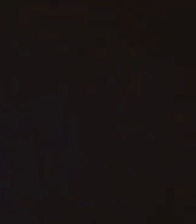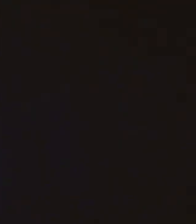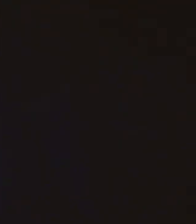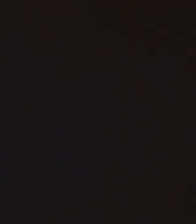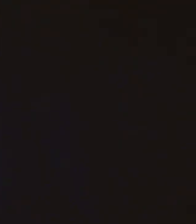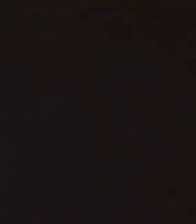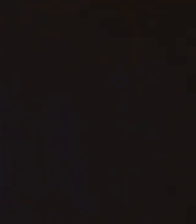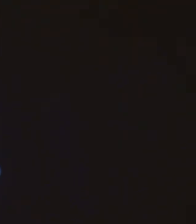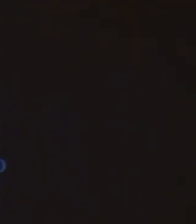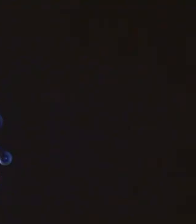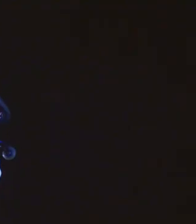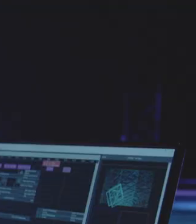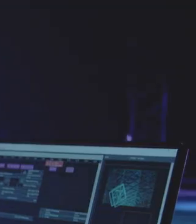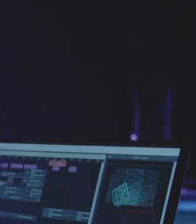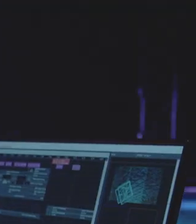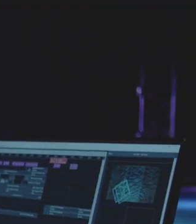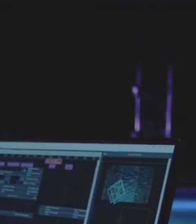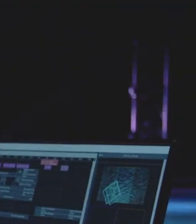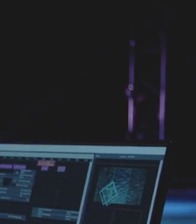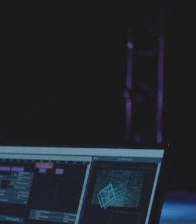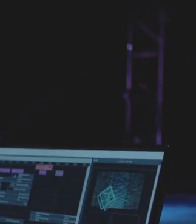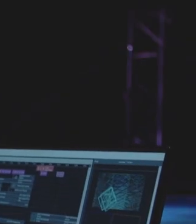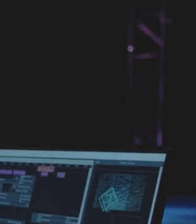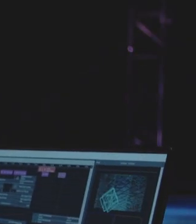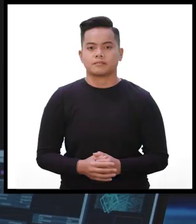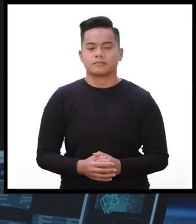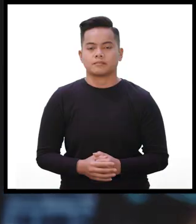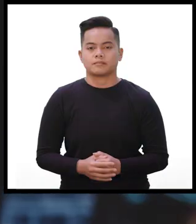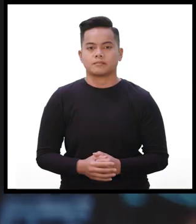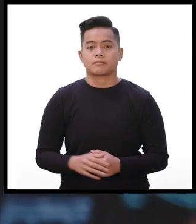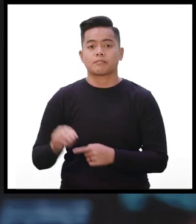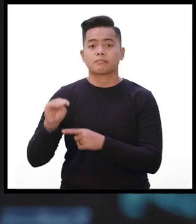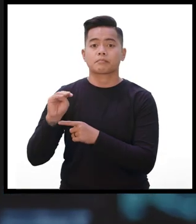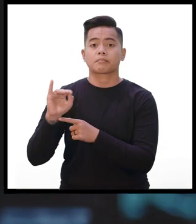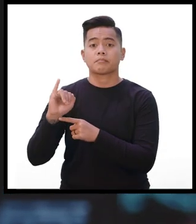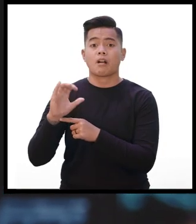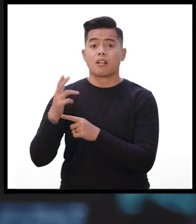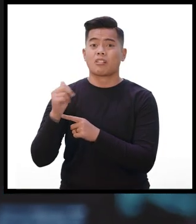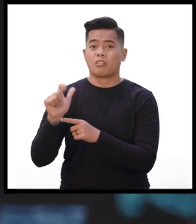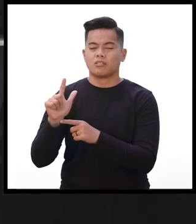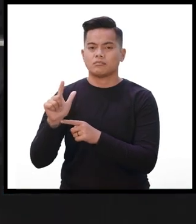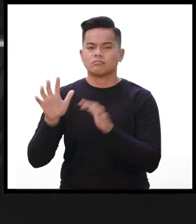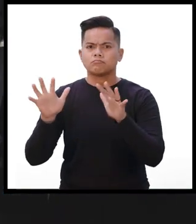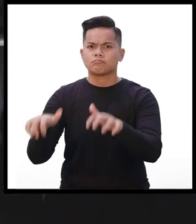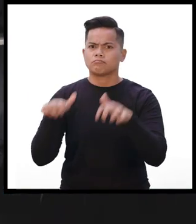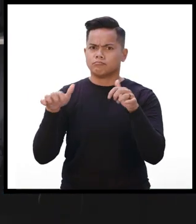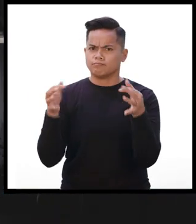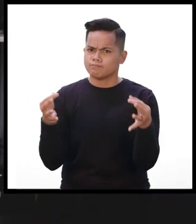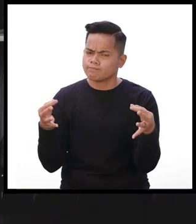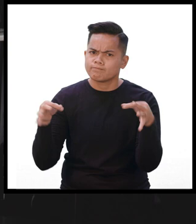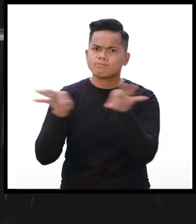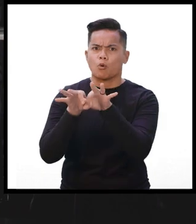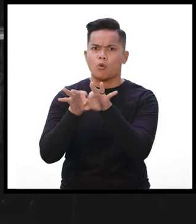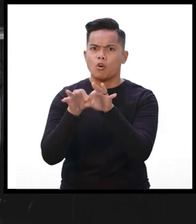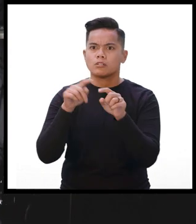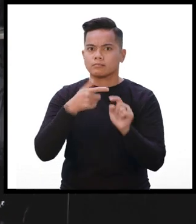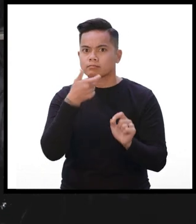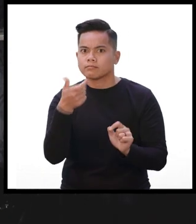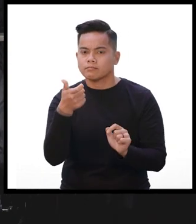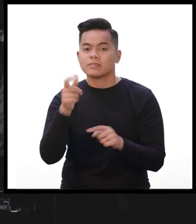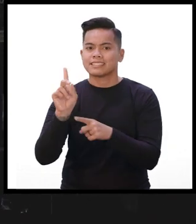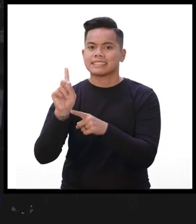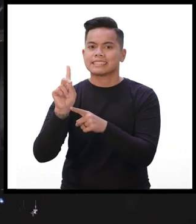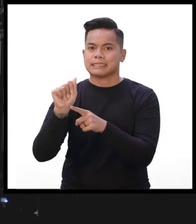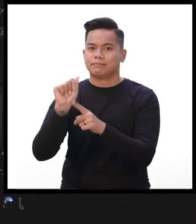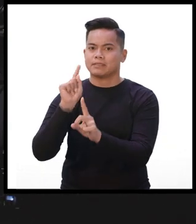Michael, a white man, watches intently. The audience is the most important member of our troupe, and in particular,